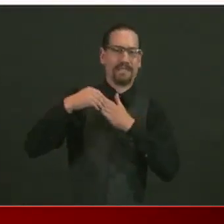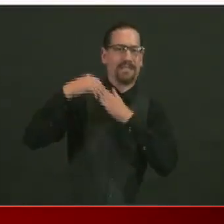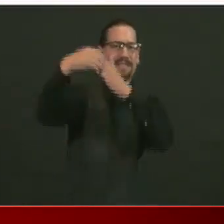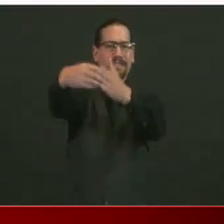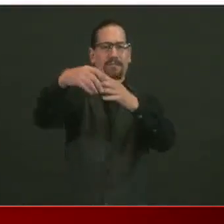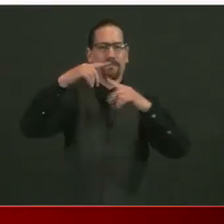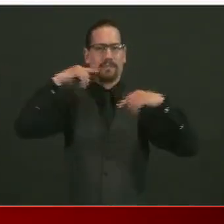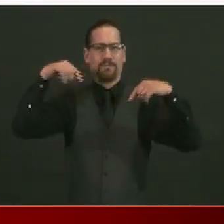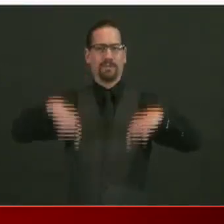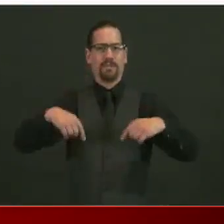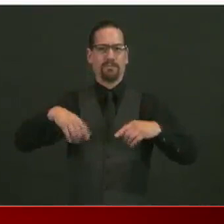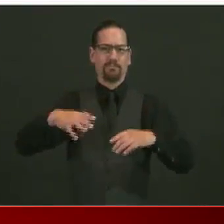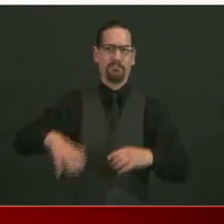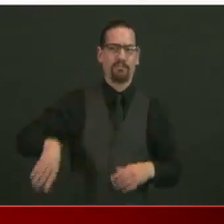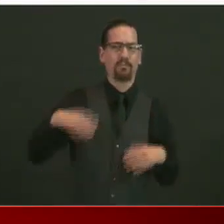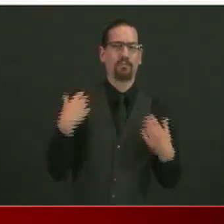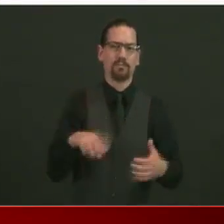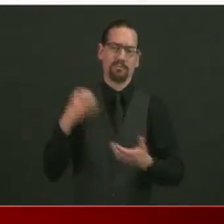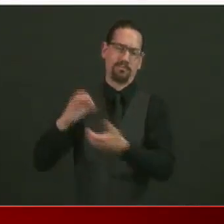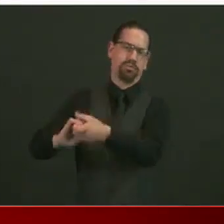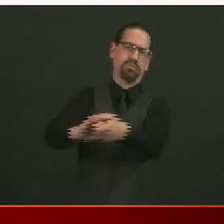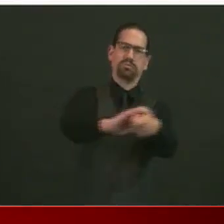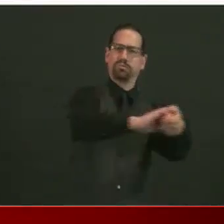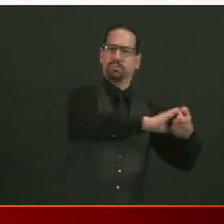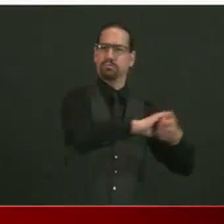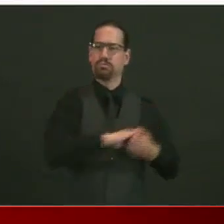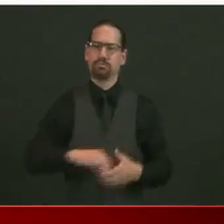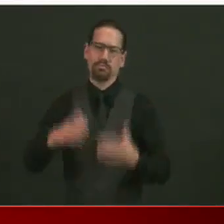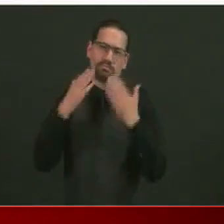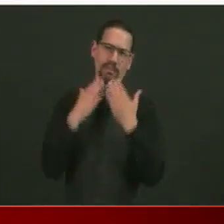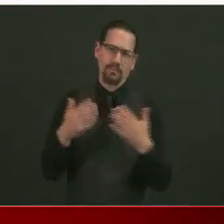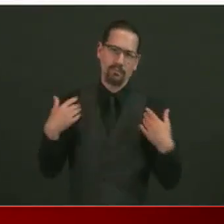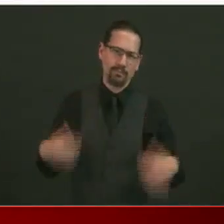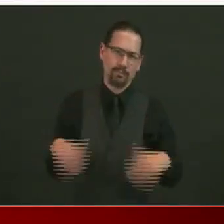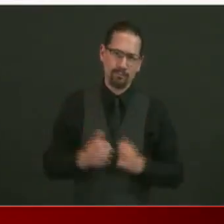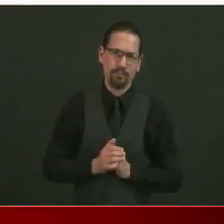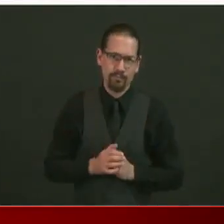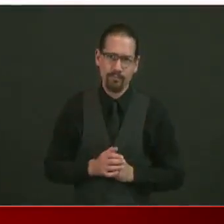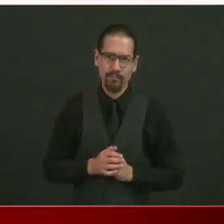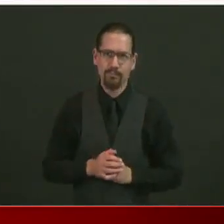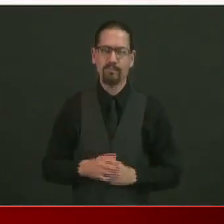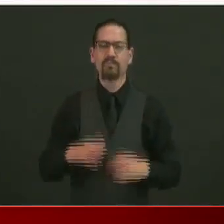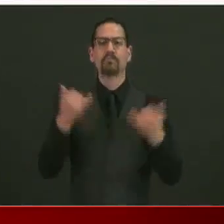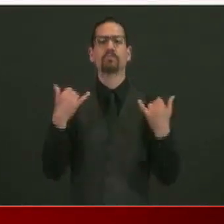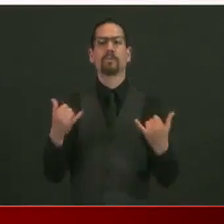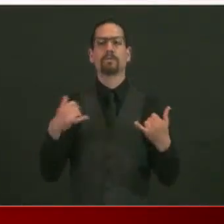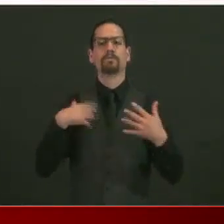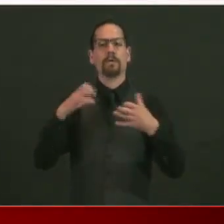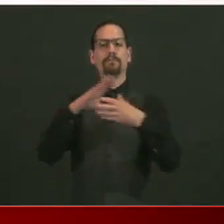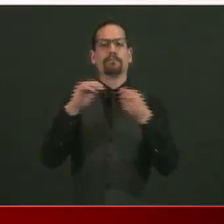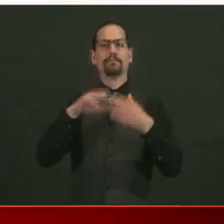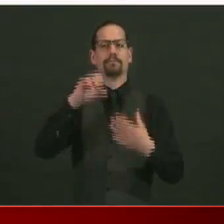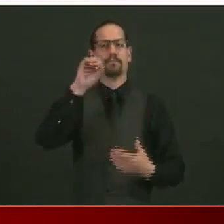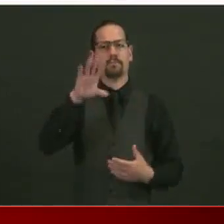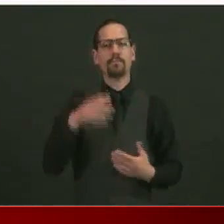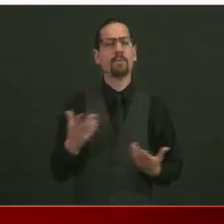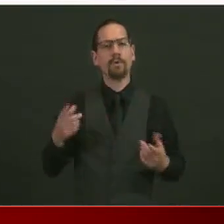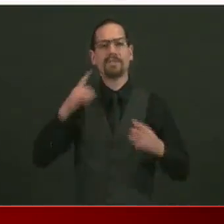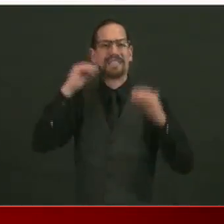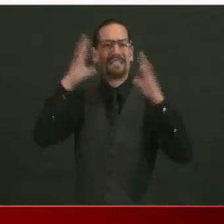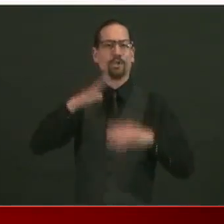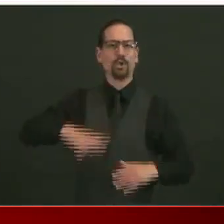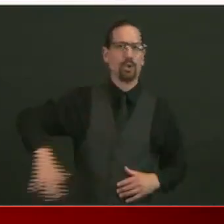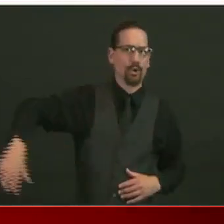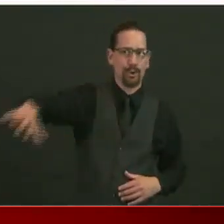you. So with that being said, we know that our teachers have been asked to do so much in such